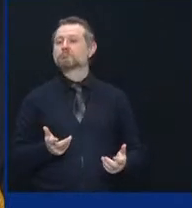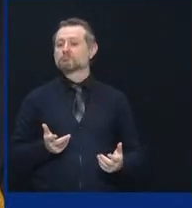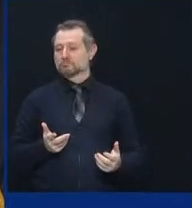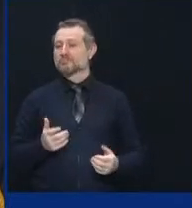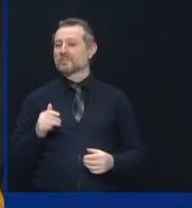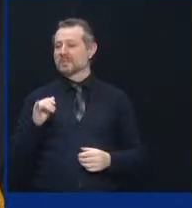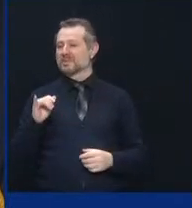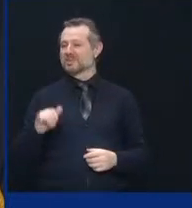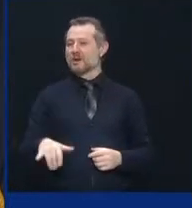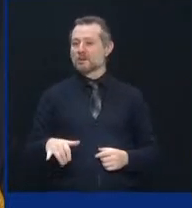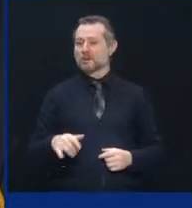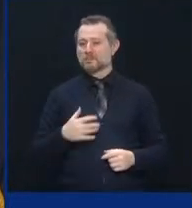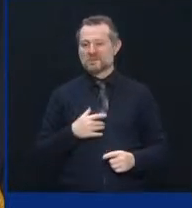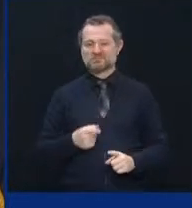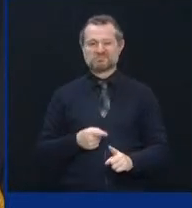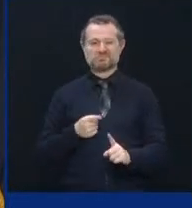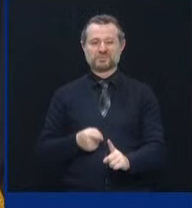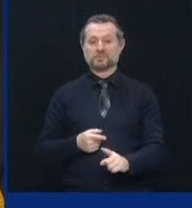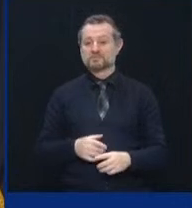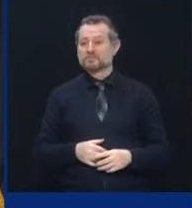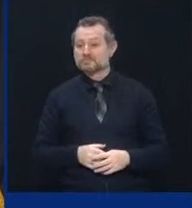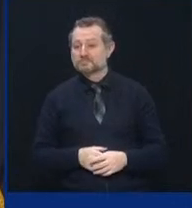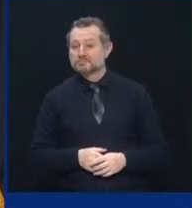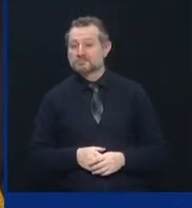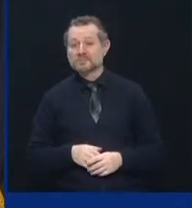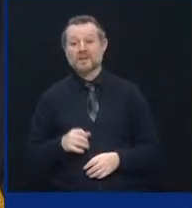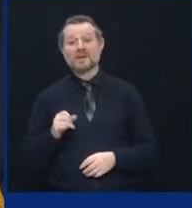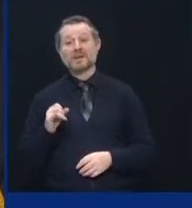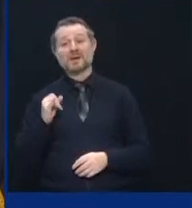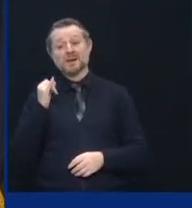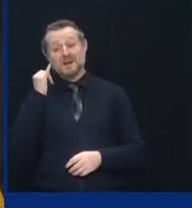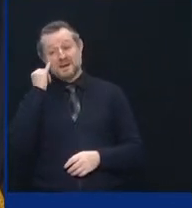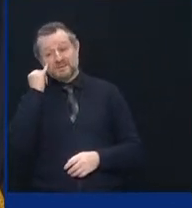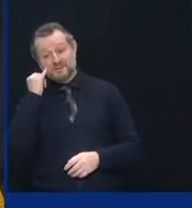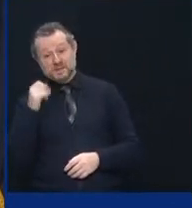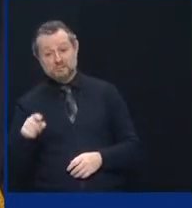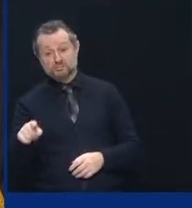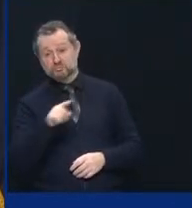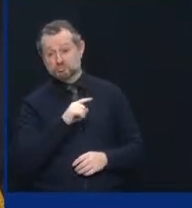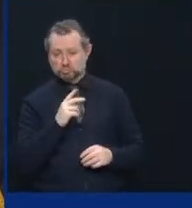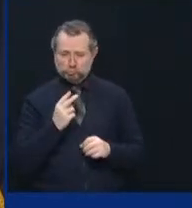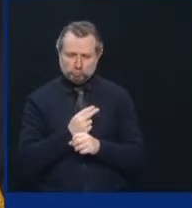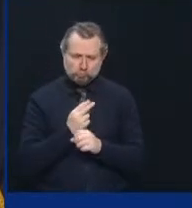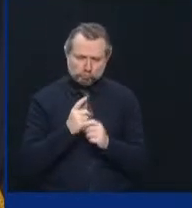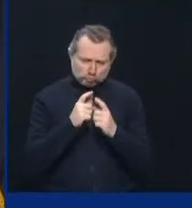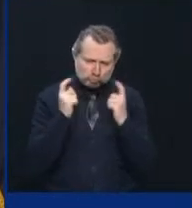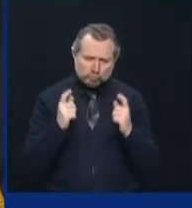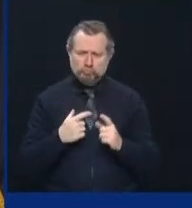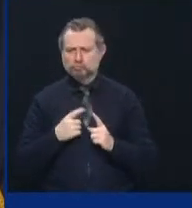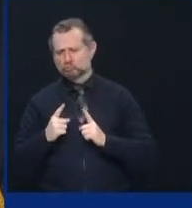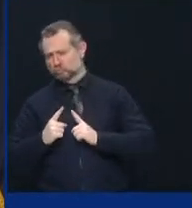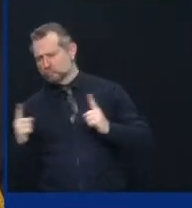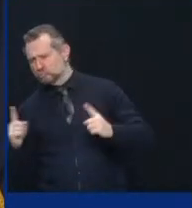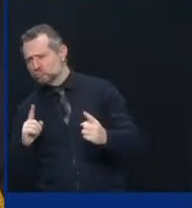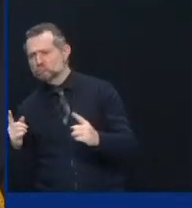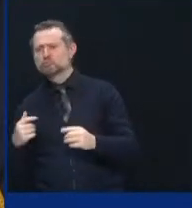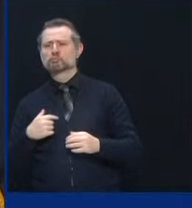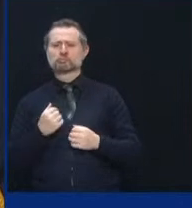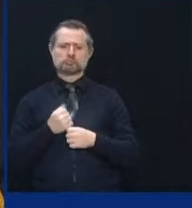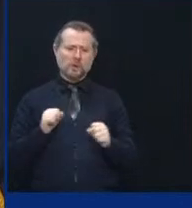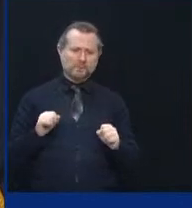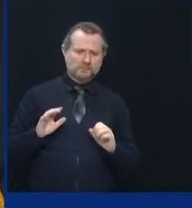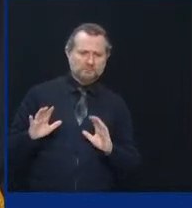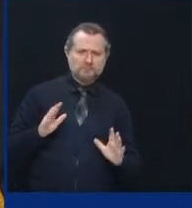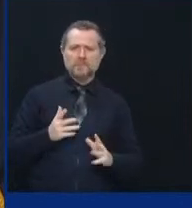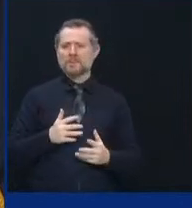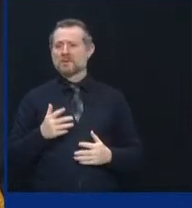So if we did that, if we do the masks and we keep ourselves safe, frankly, what